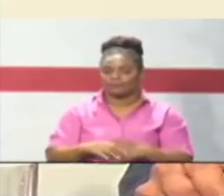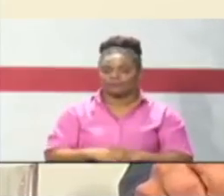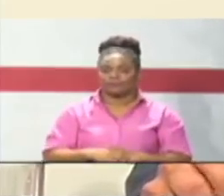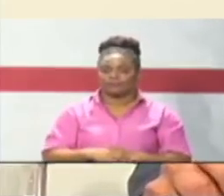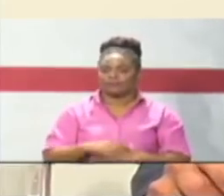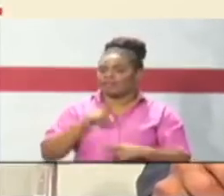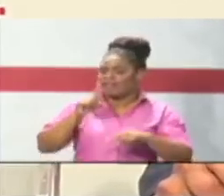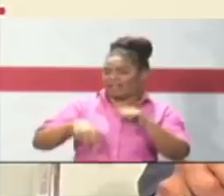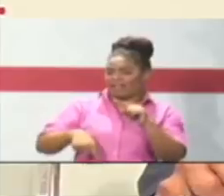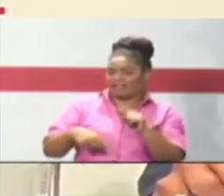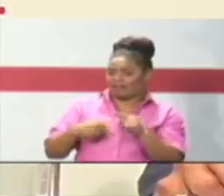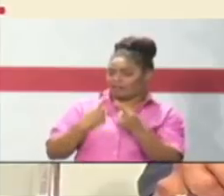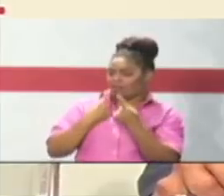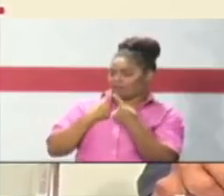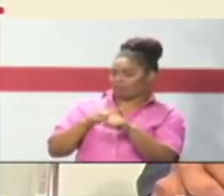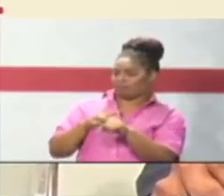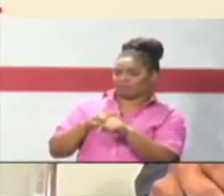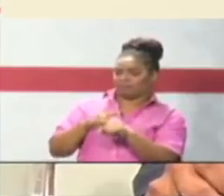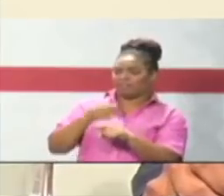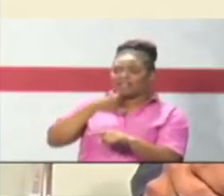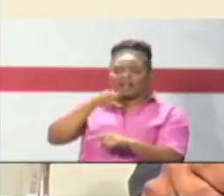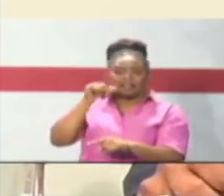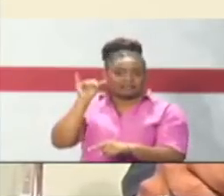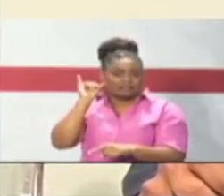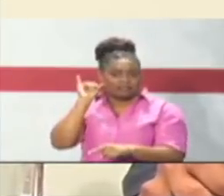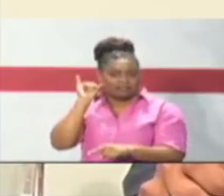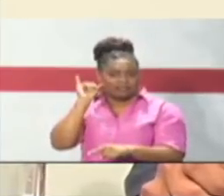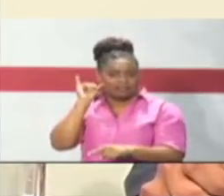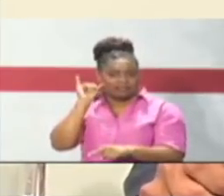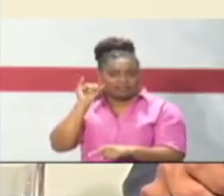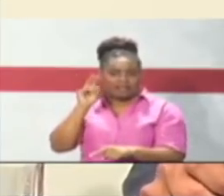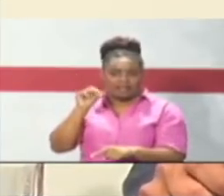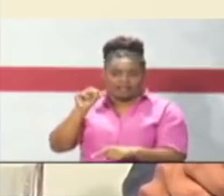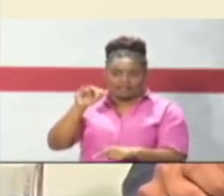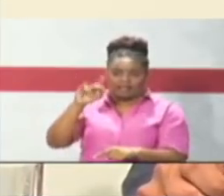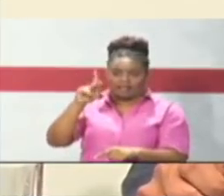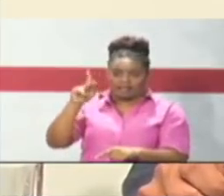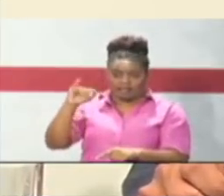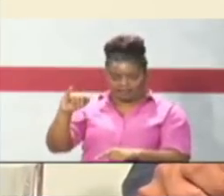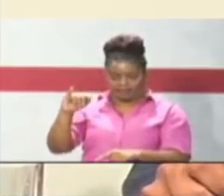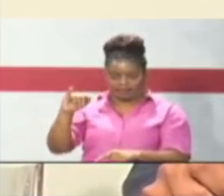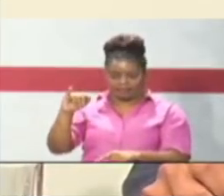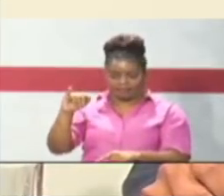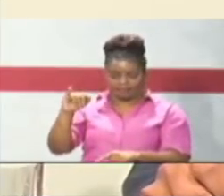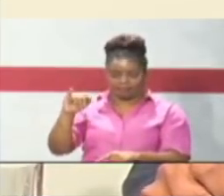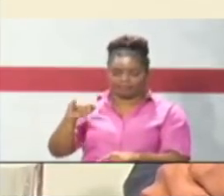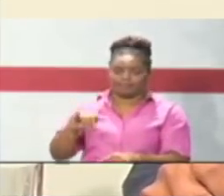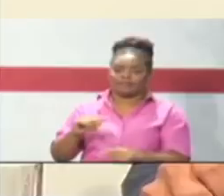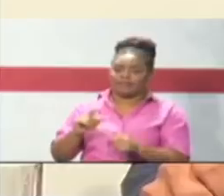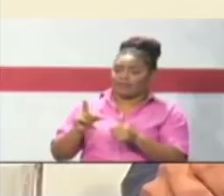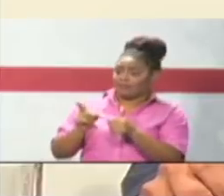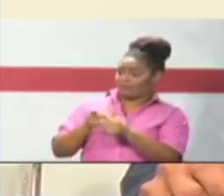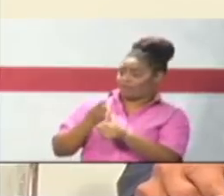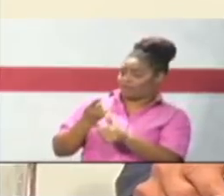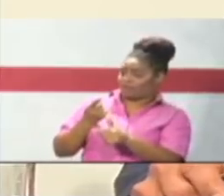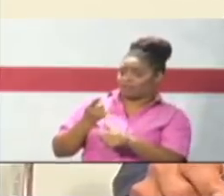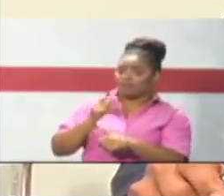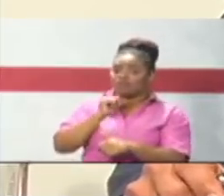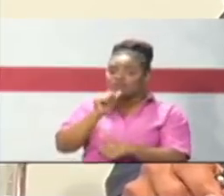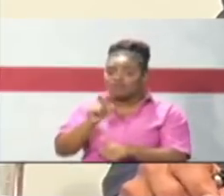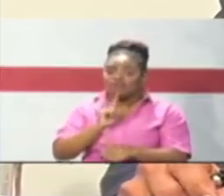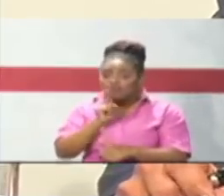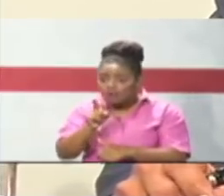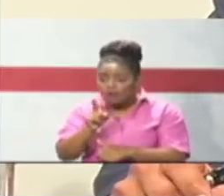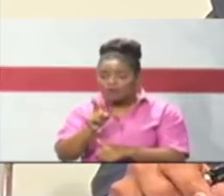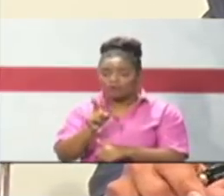yesterday in real time to Ms. Minaj is that we had to check and make sure that what she